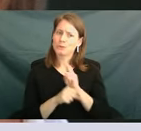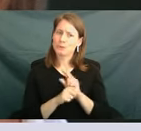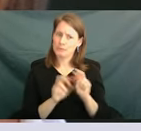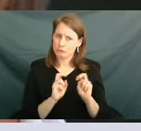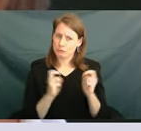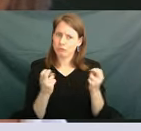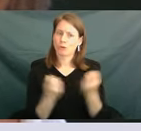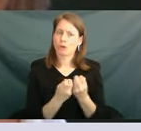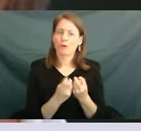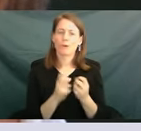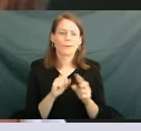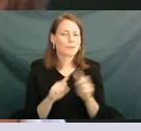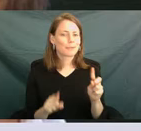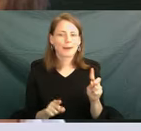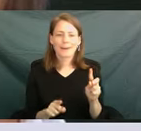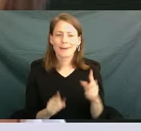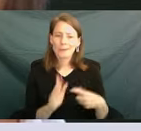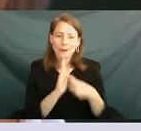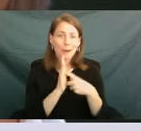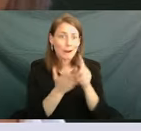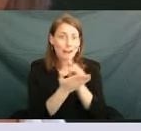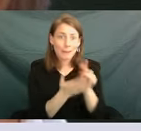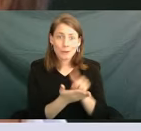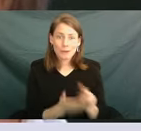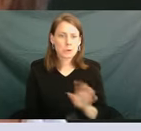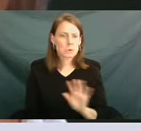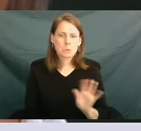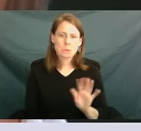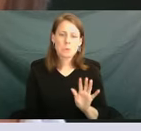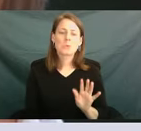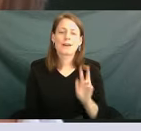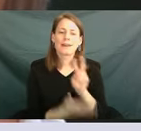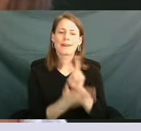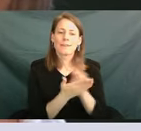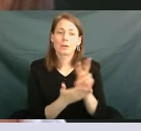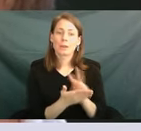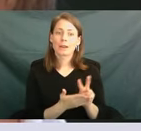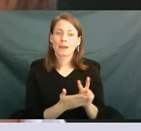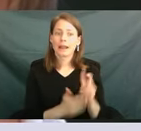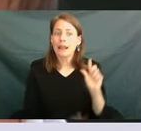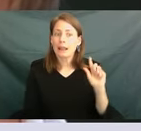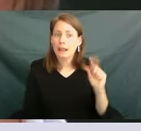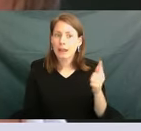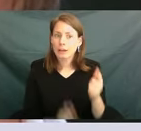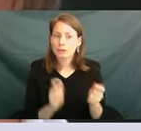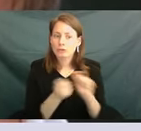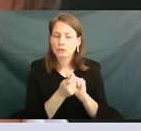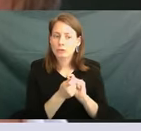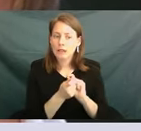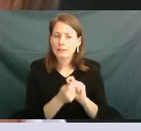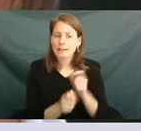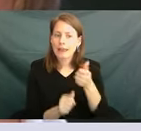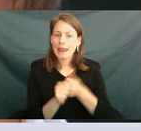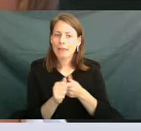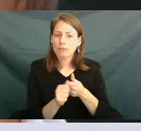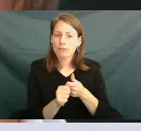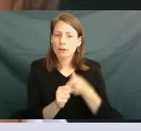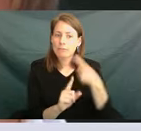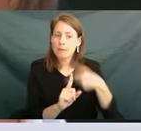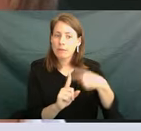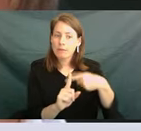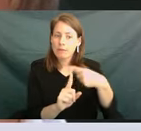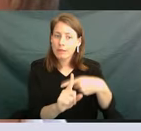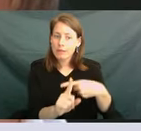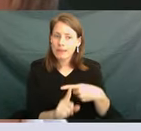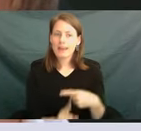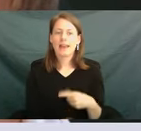every 2 weeks. Then it went to every 4 weeks, then every half term, until last year we decided that Ben didn't